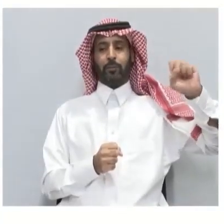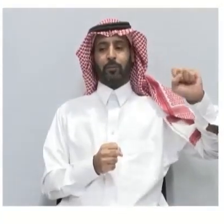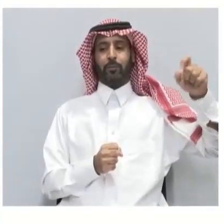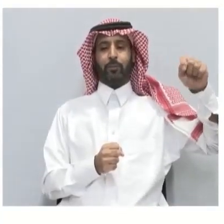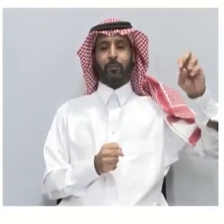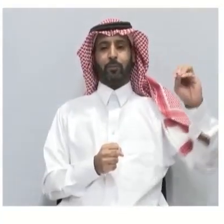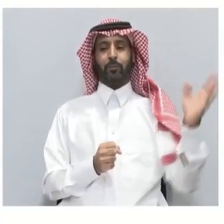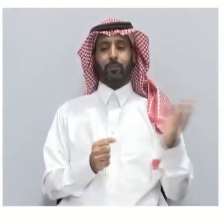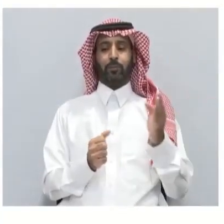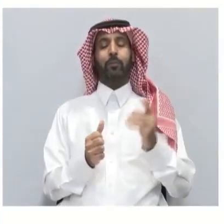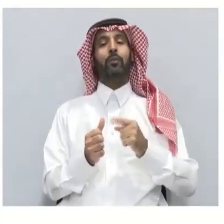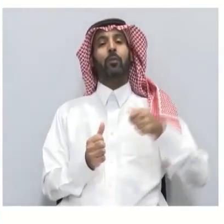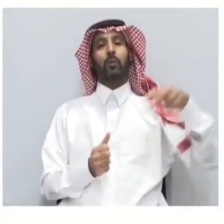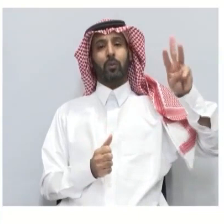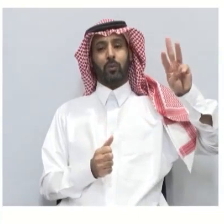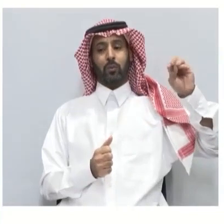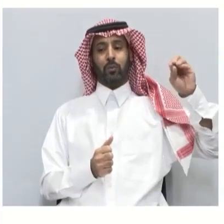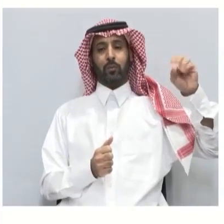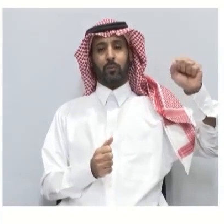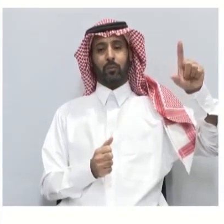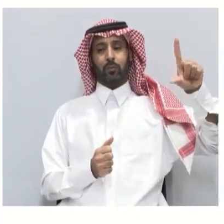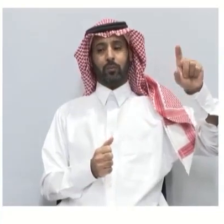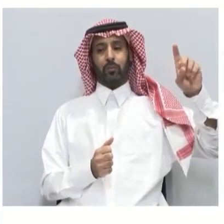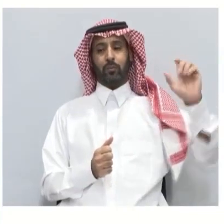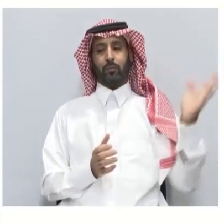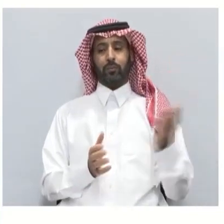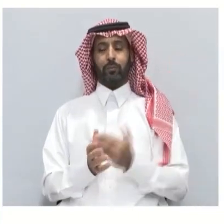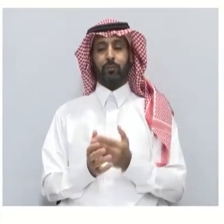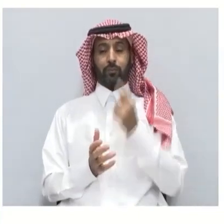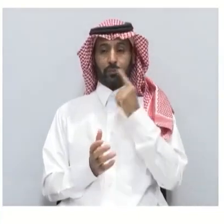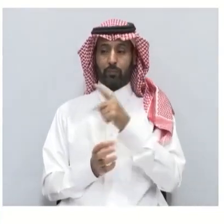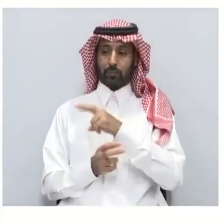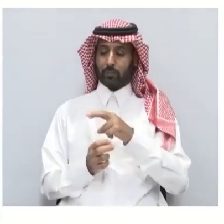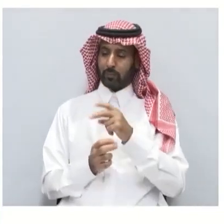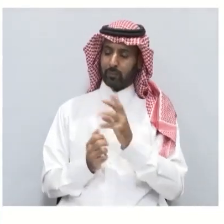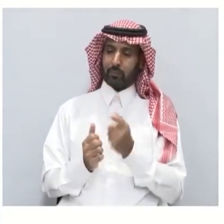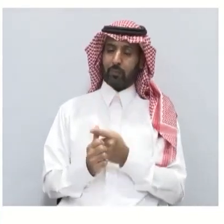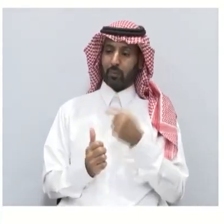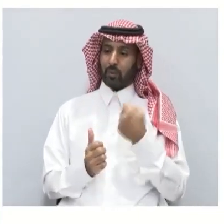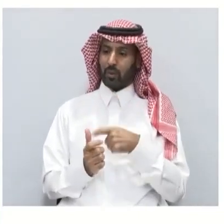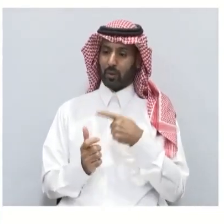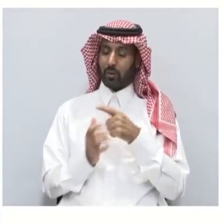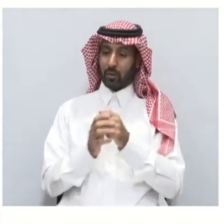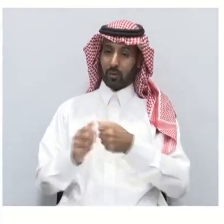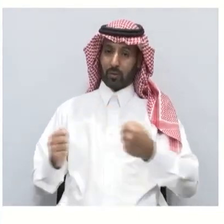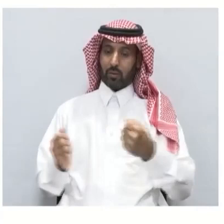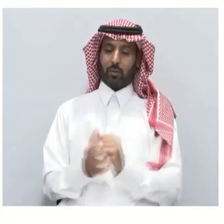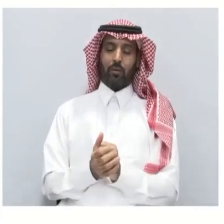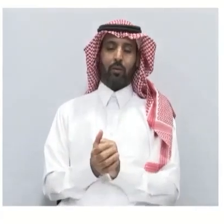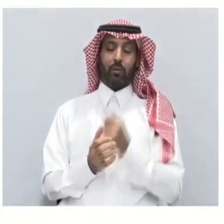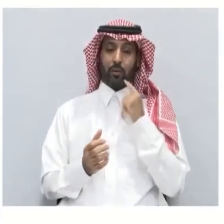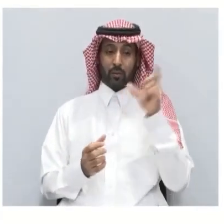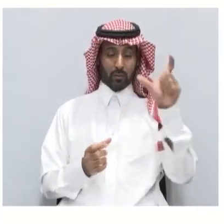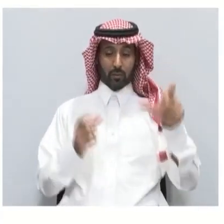This is today's objectives for today's lesson. Find the crime and its punishment in a newspaper. Match